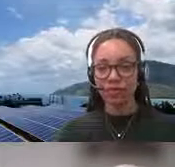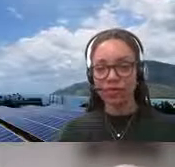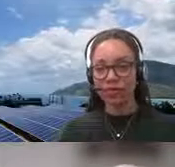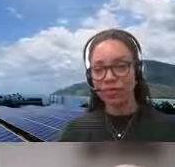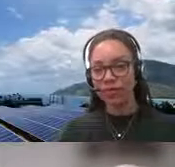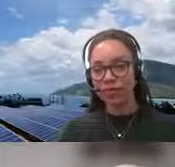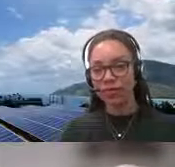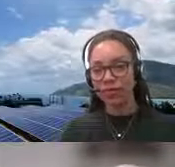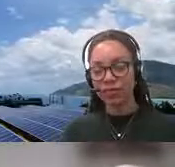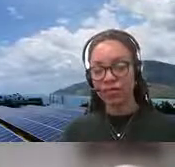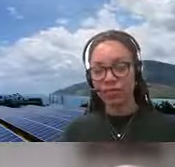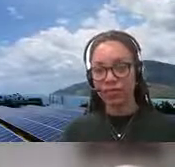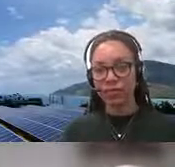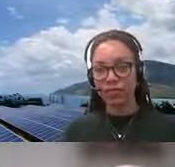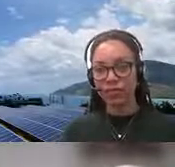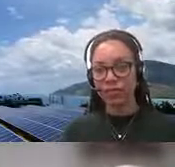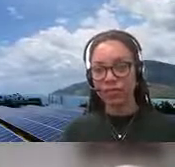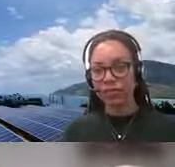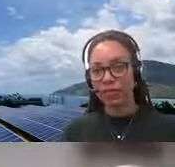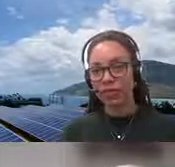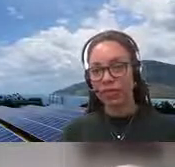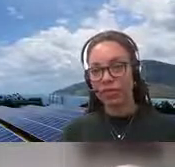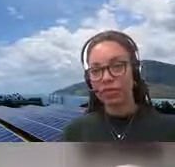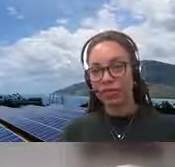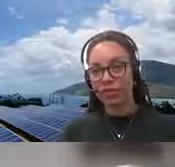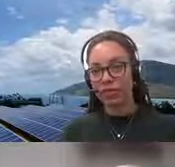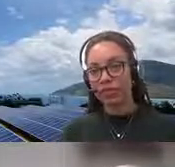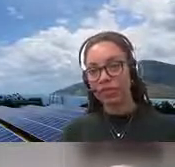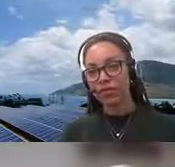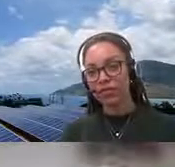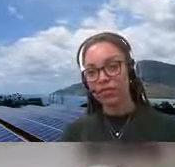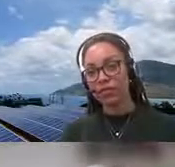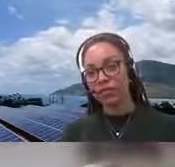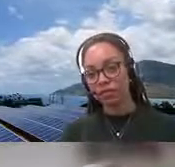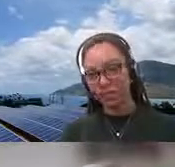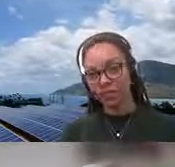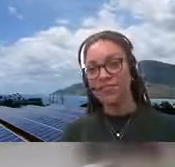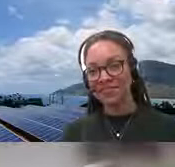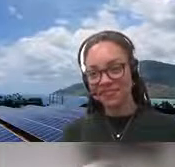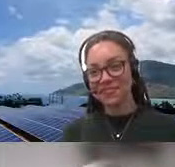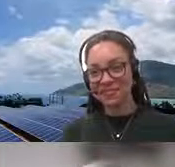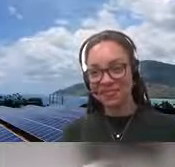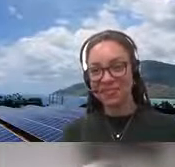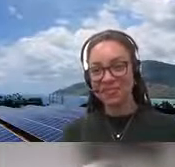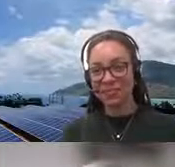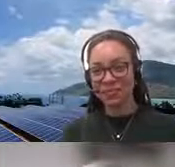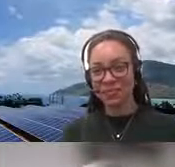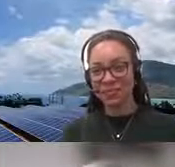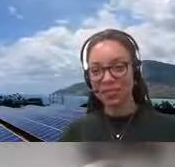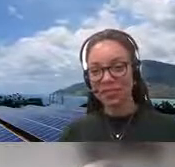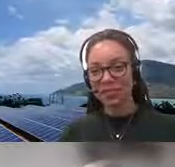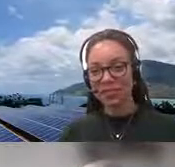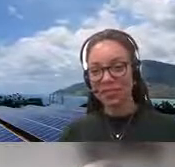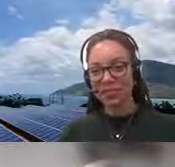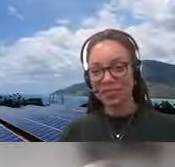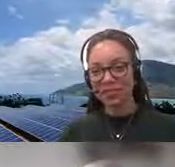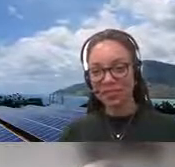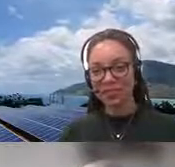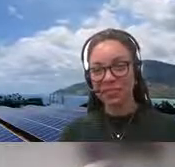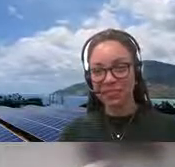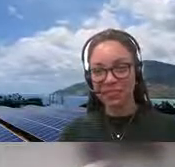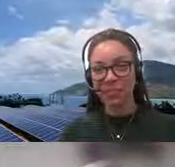to do? Who do we need to talk to? And those are the sort of questions that we deal with all the time at the moment. Lots of inquiries spanning that broad